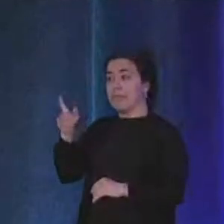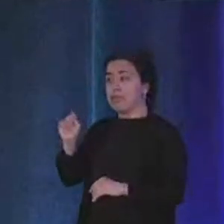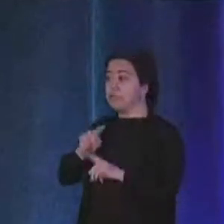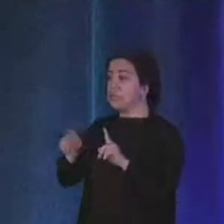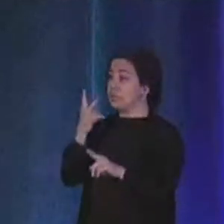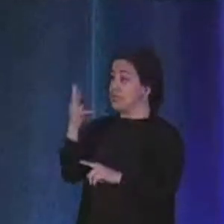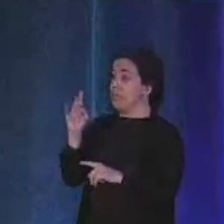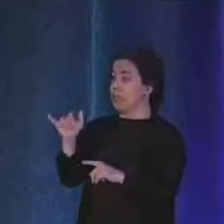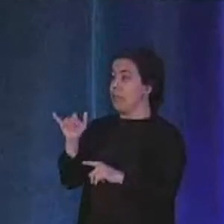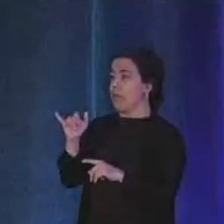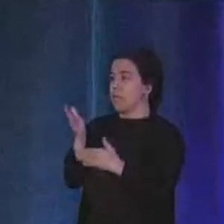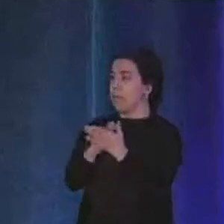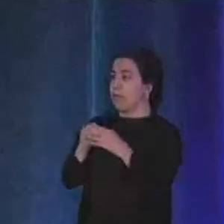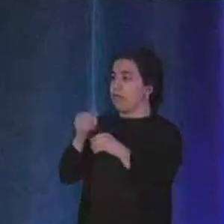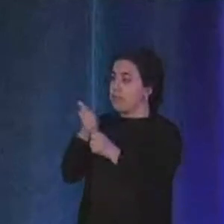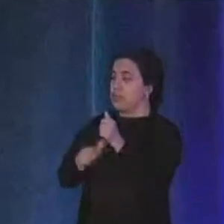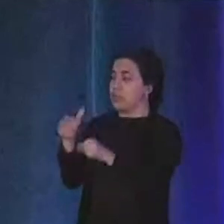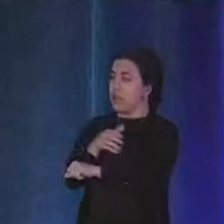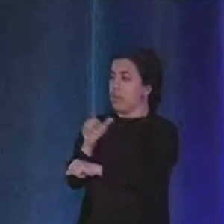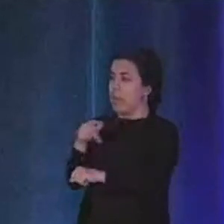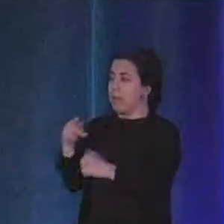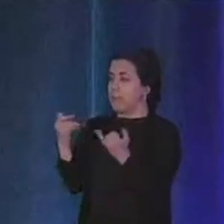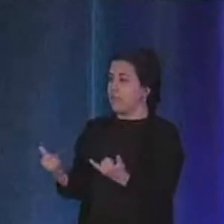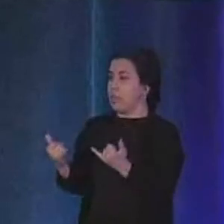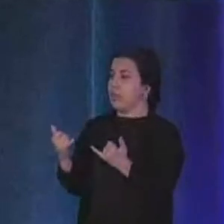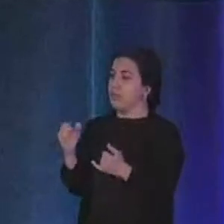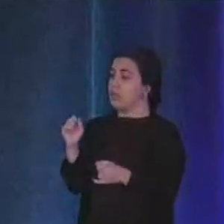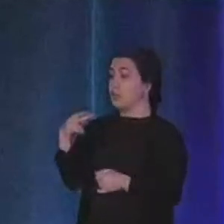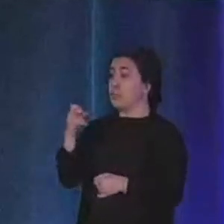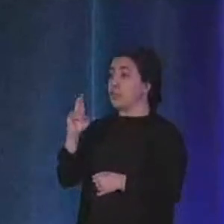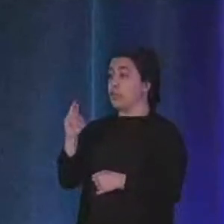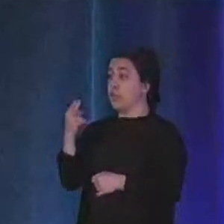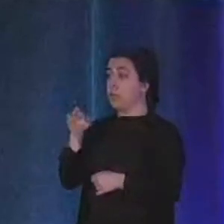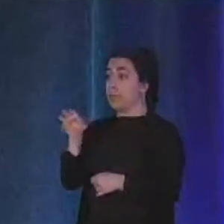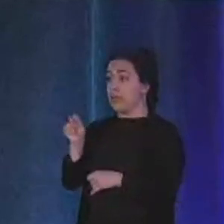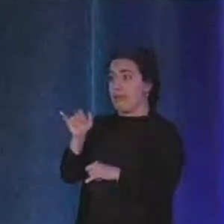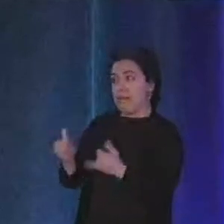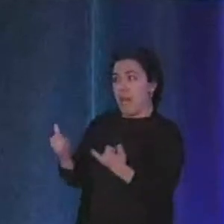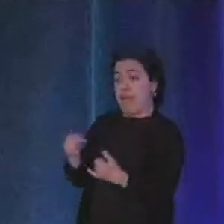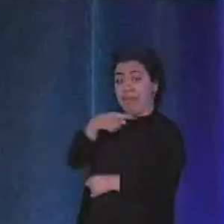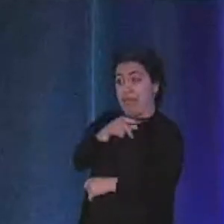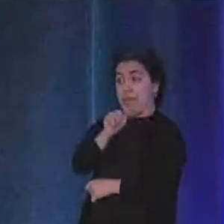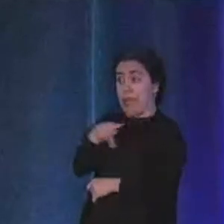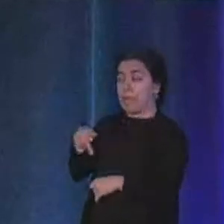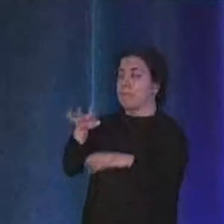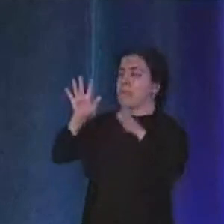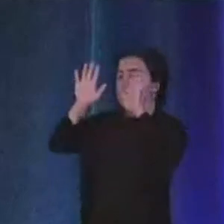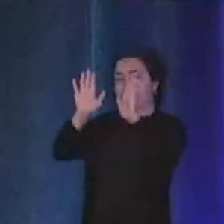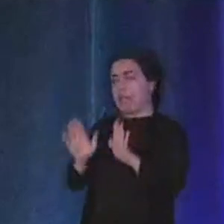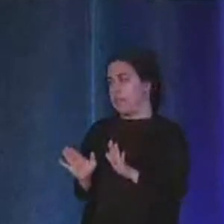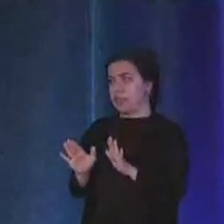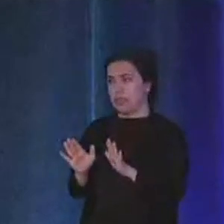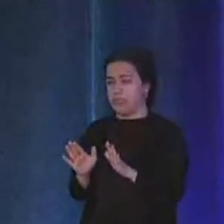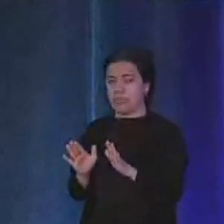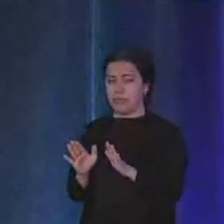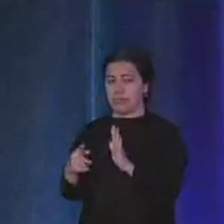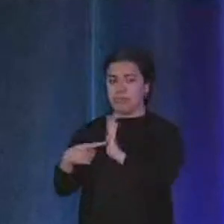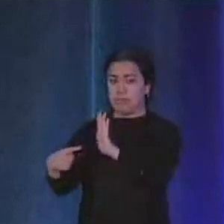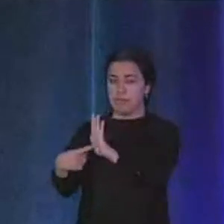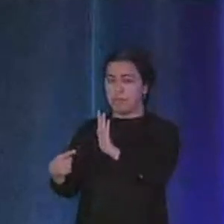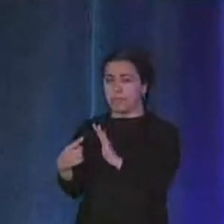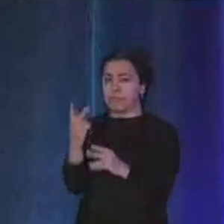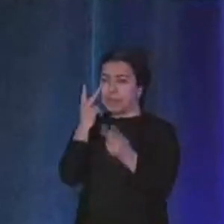like every power user app now. Superhuman for email. This app has a fantastic one. Obviously, things